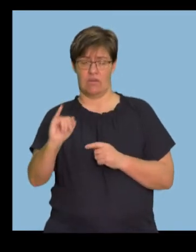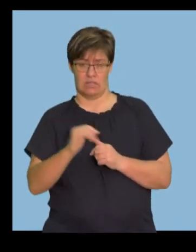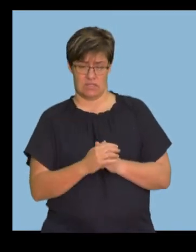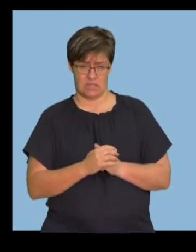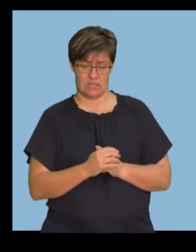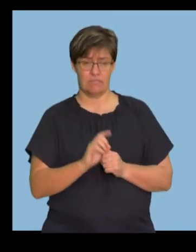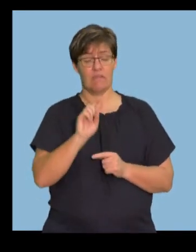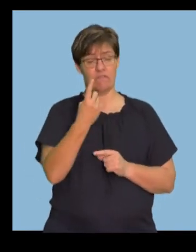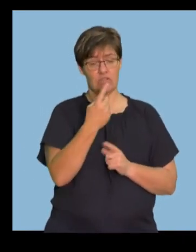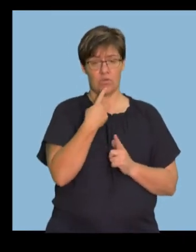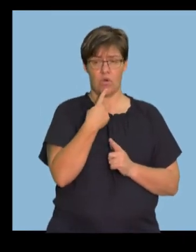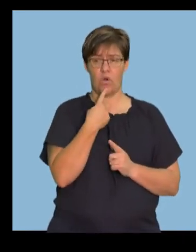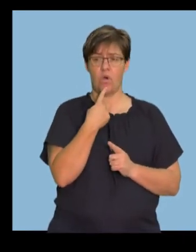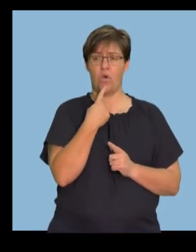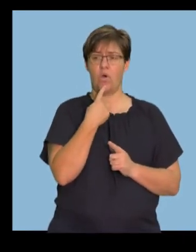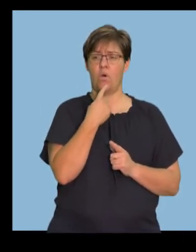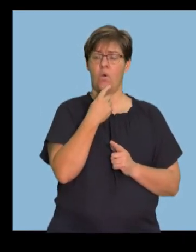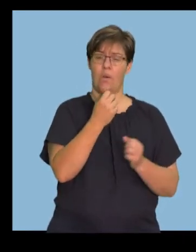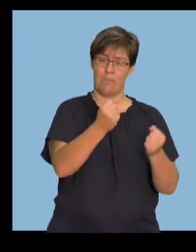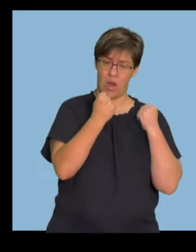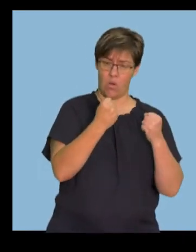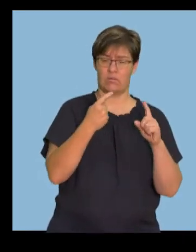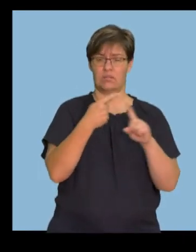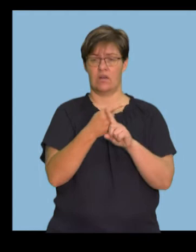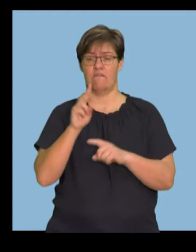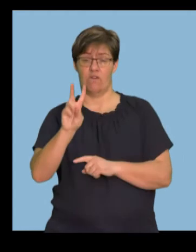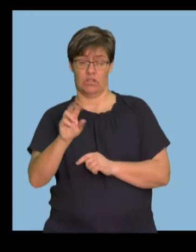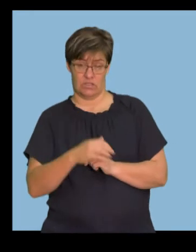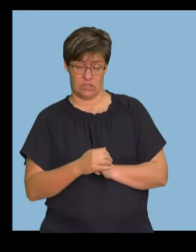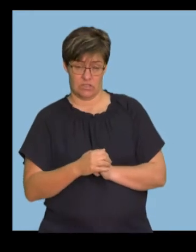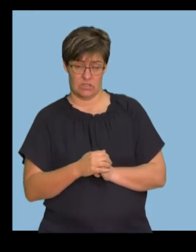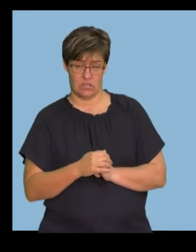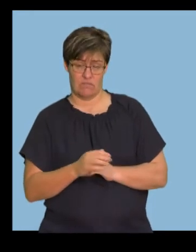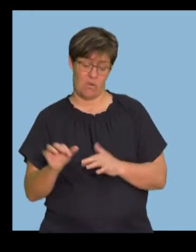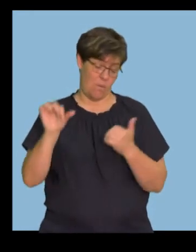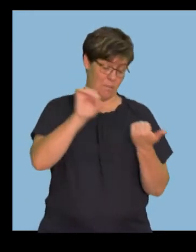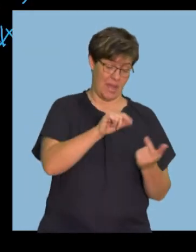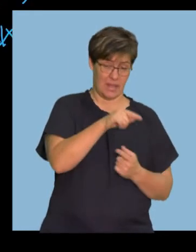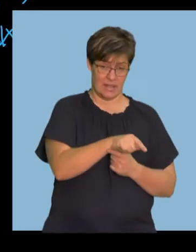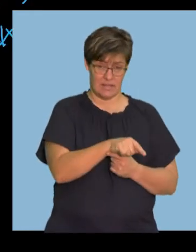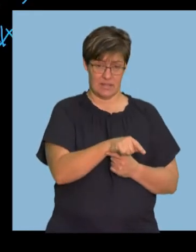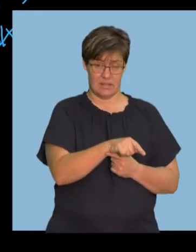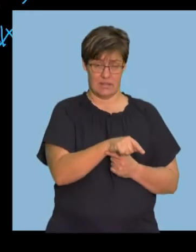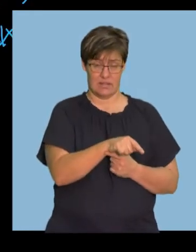we are to start with the power versus voltage, you'd realize if we quickly go back